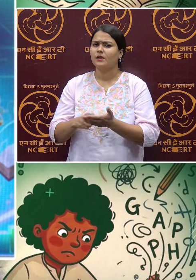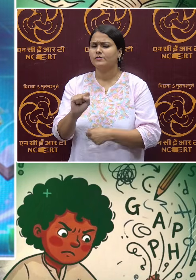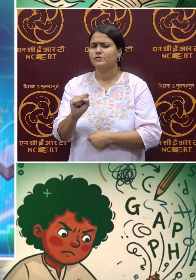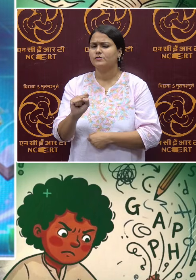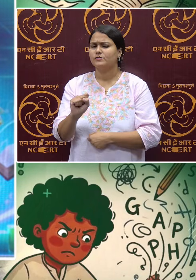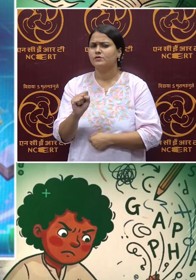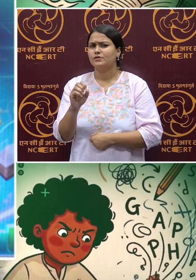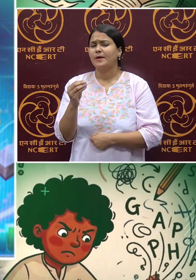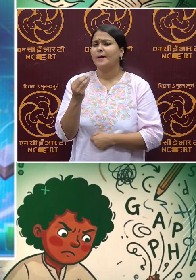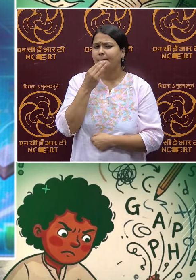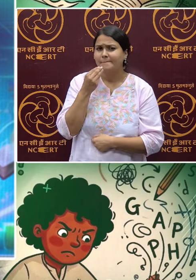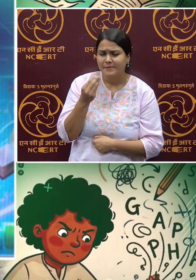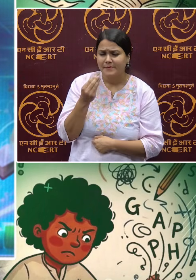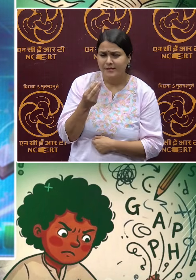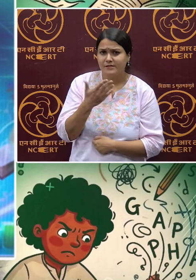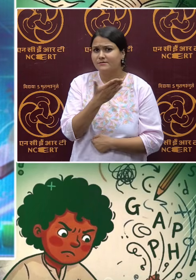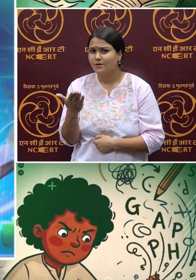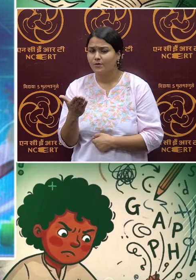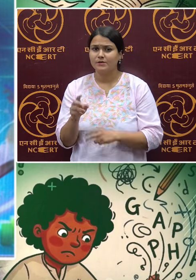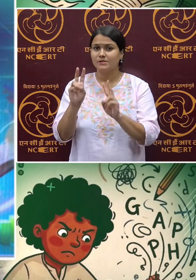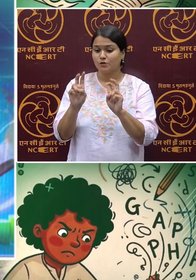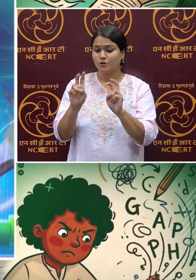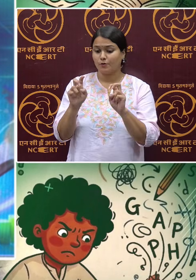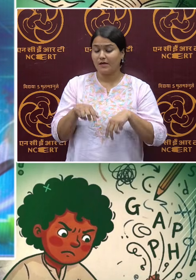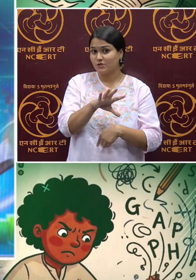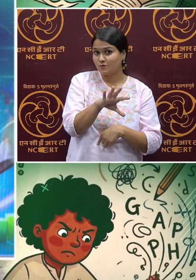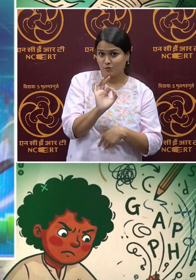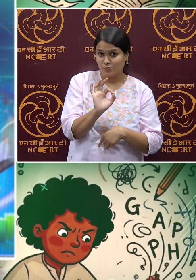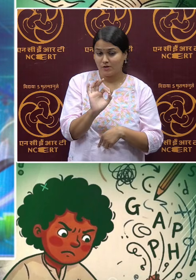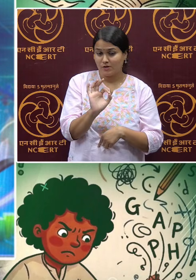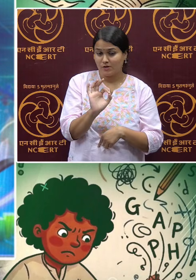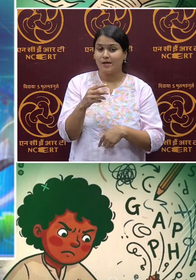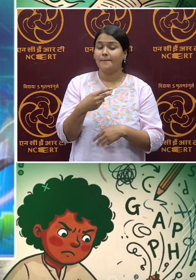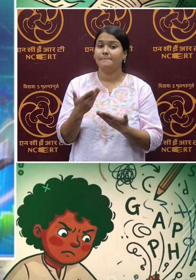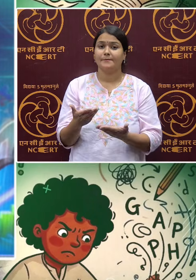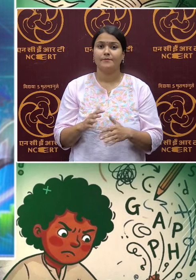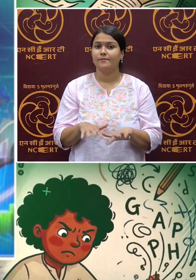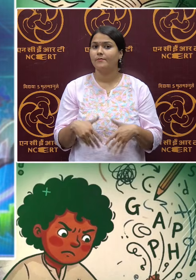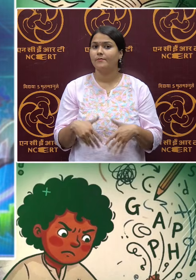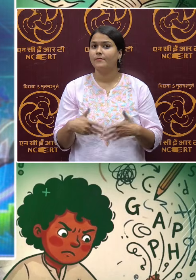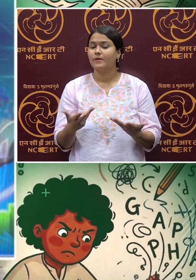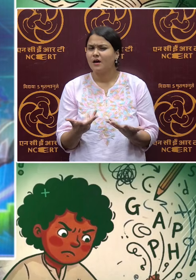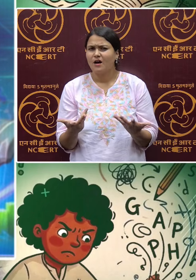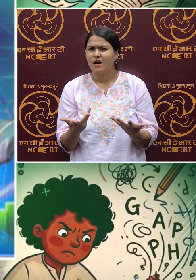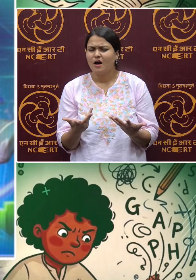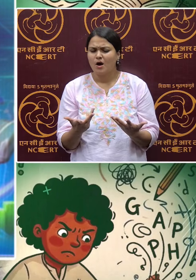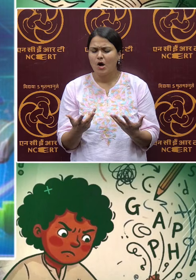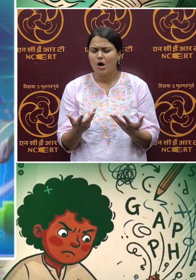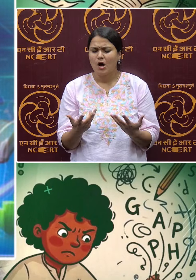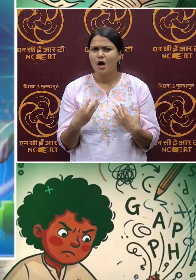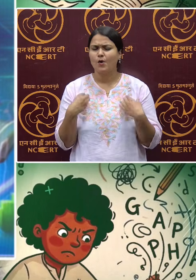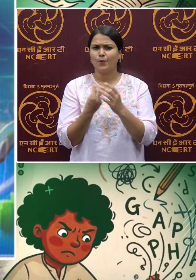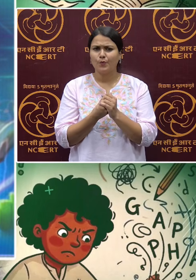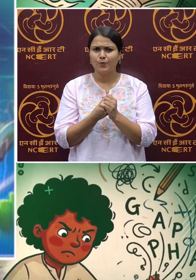to kindly apprise us all about the topic that we are taking up today. Please tell us, how do we define